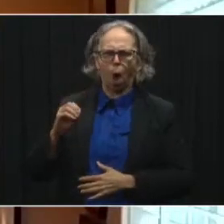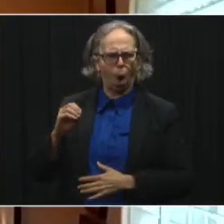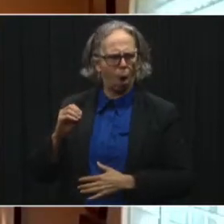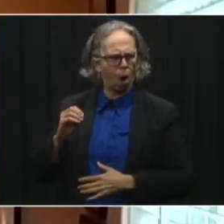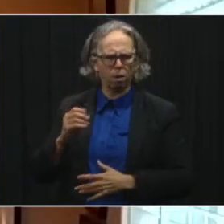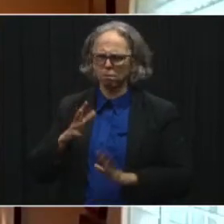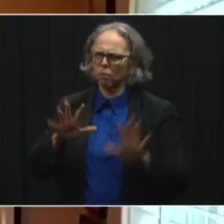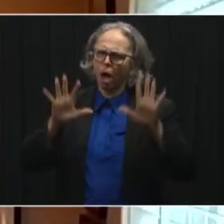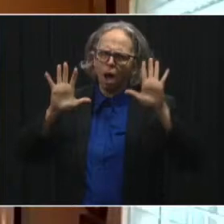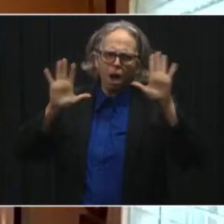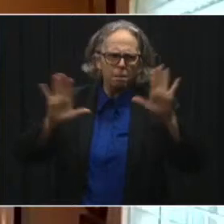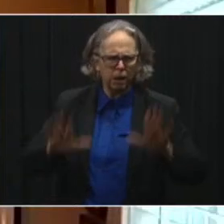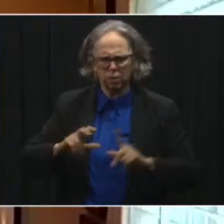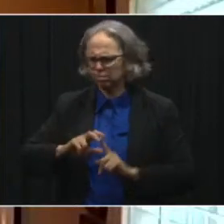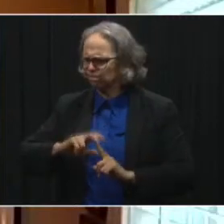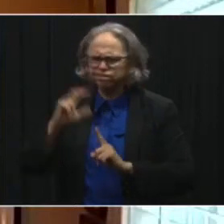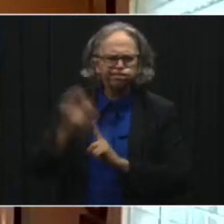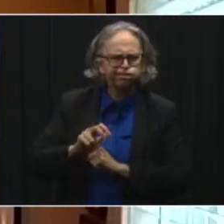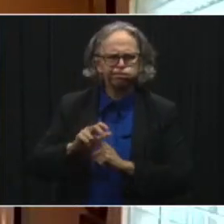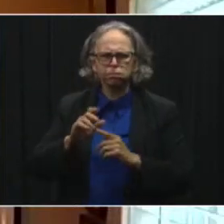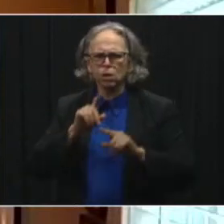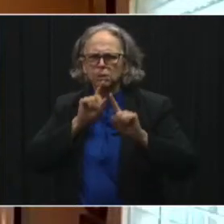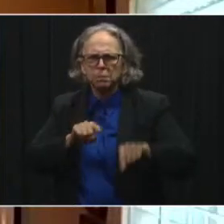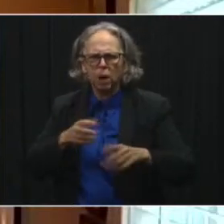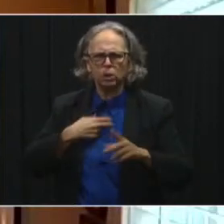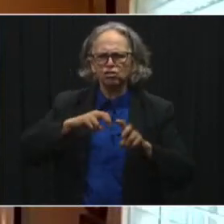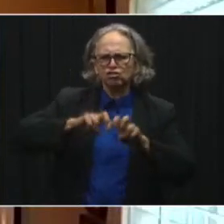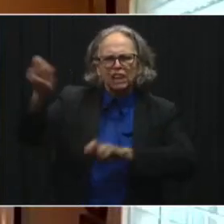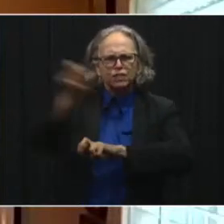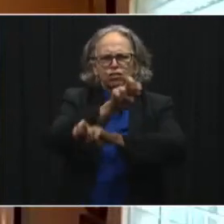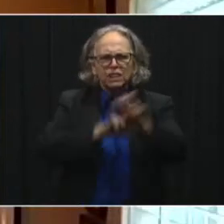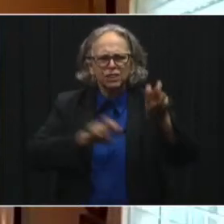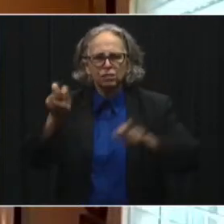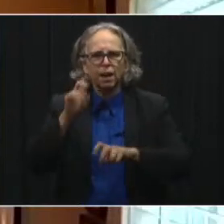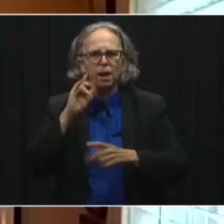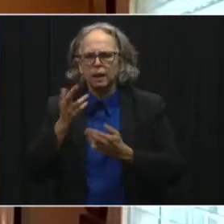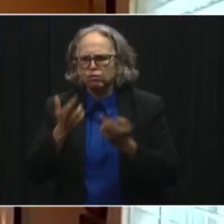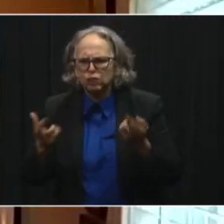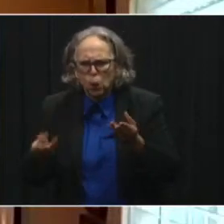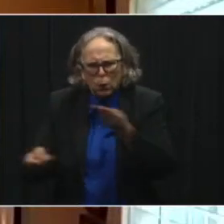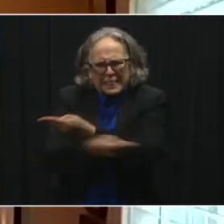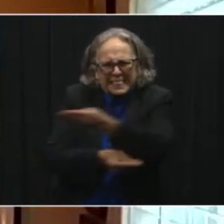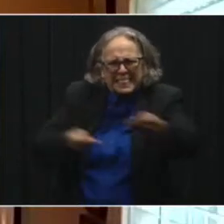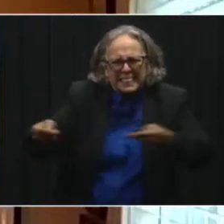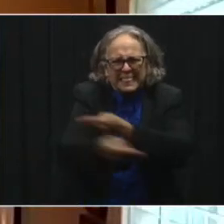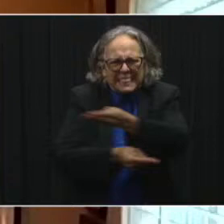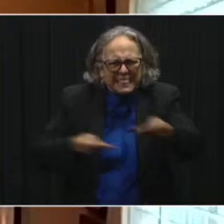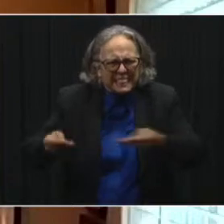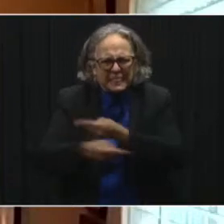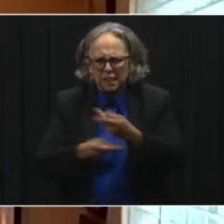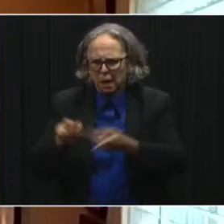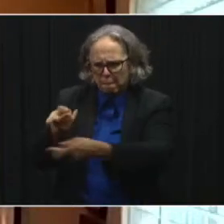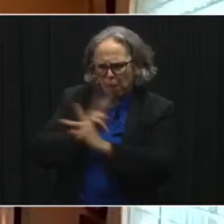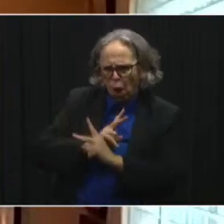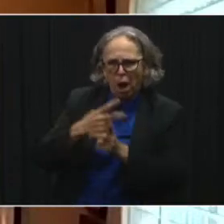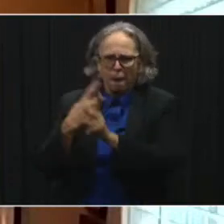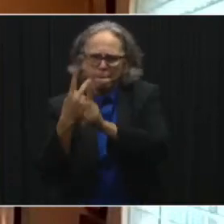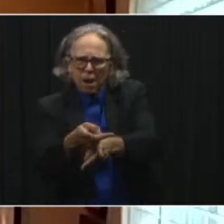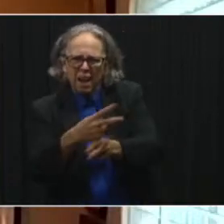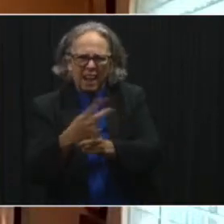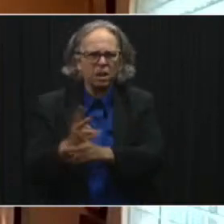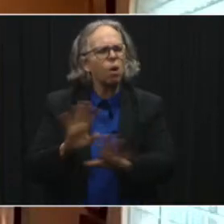moving patients from one location to another, or moving resources, physical resources, from one place to another. But